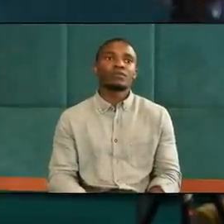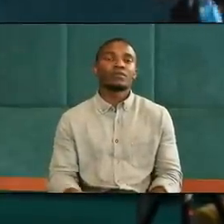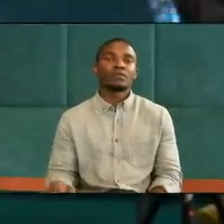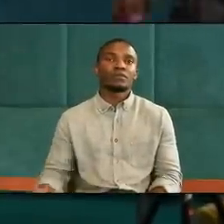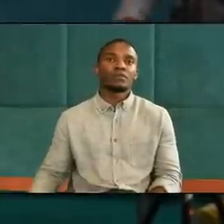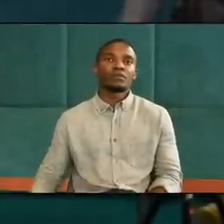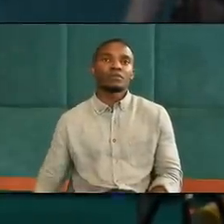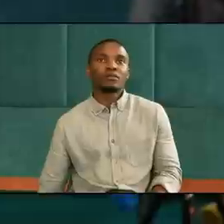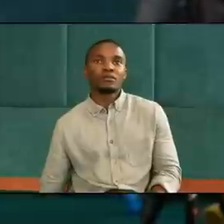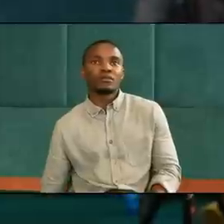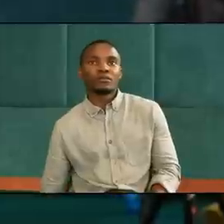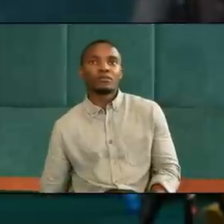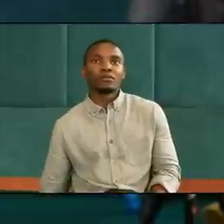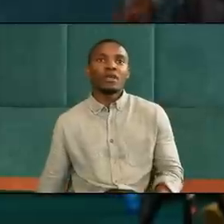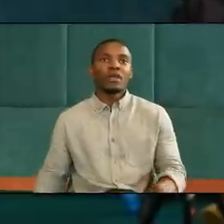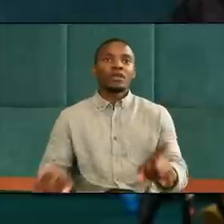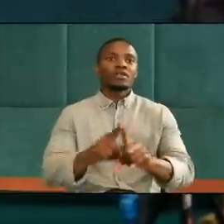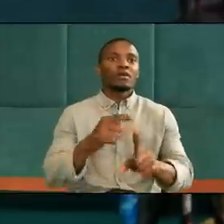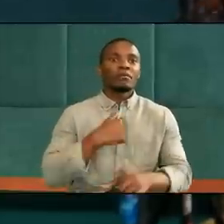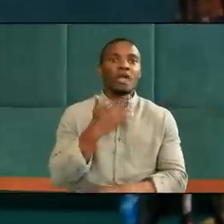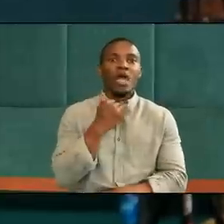And I want to say to this congregation,